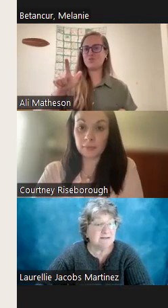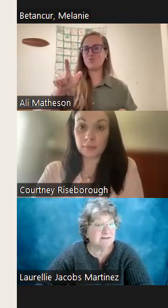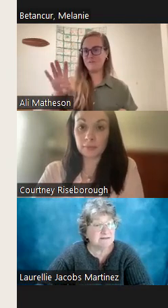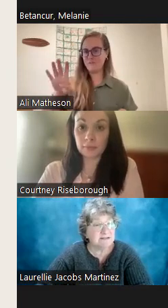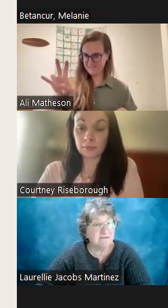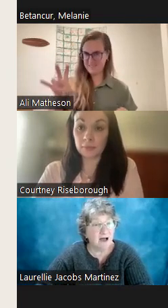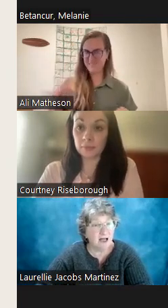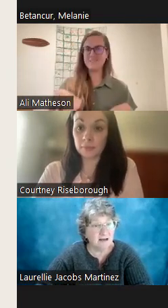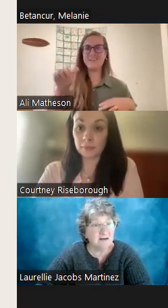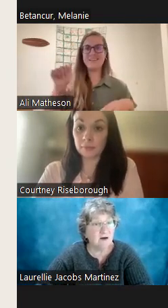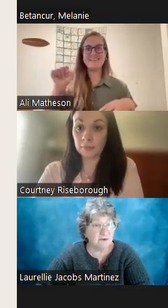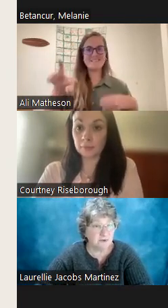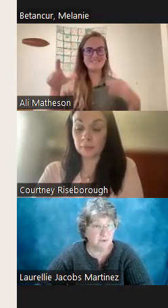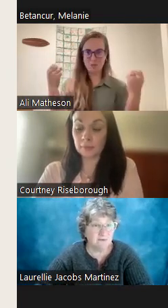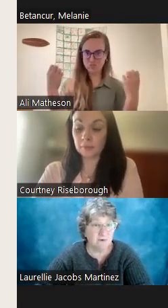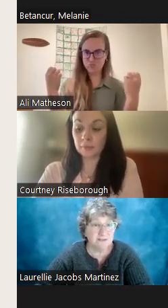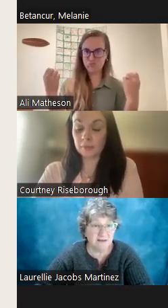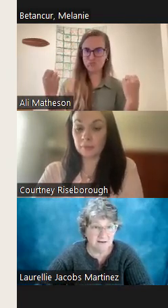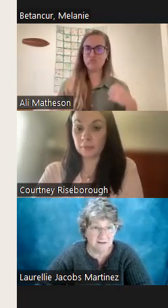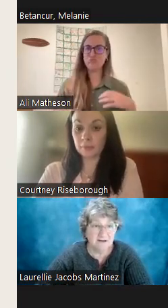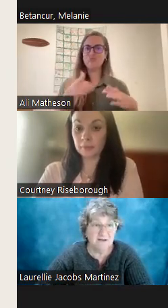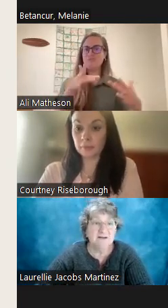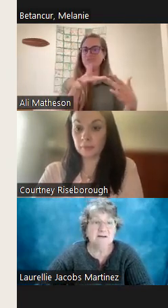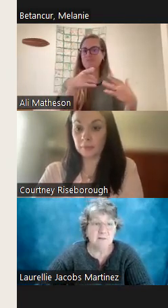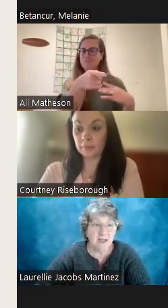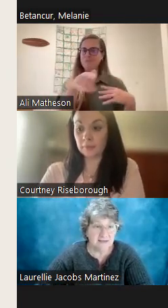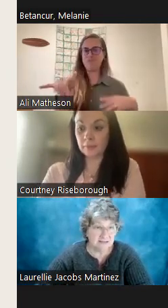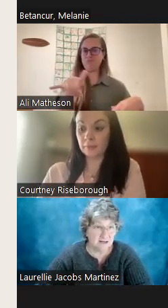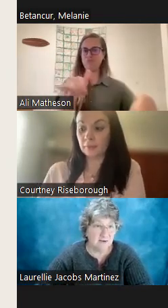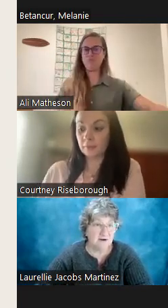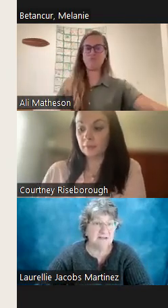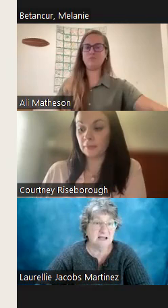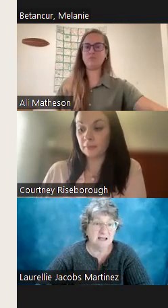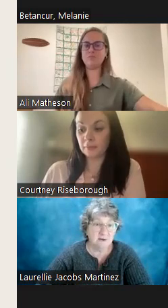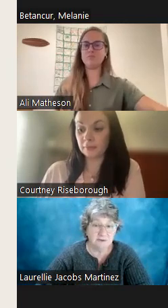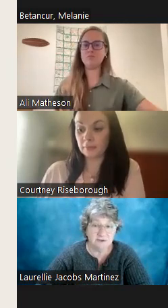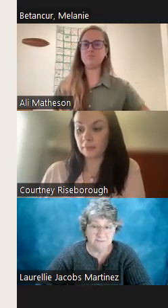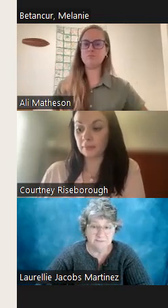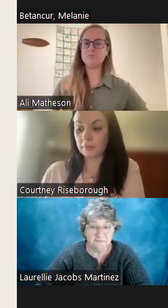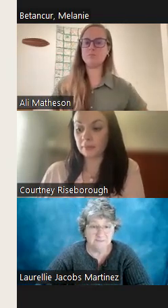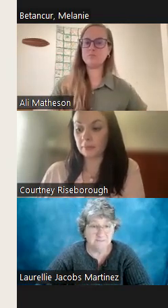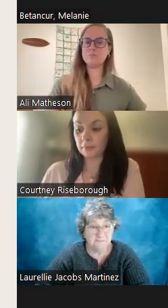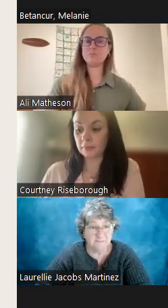US-wide deaf hotline, also 24/7, can be accessed in American Sign Language.